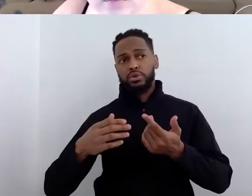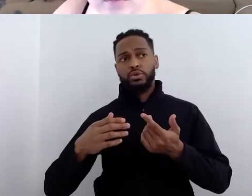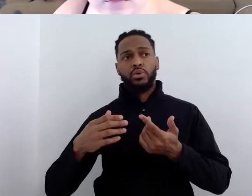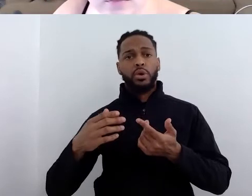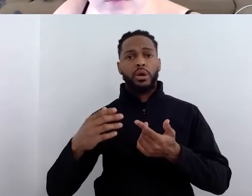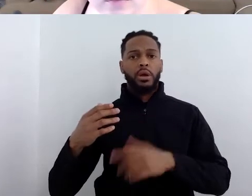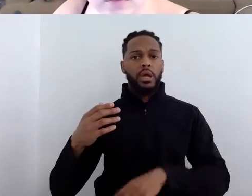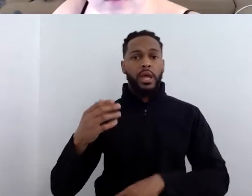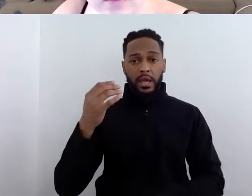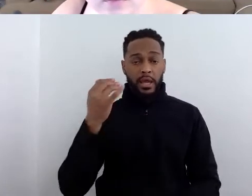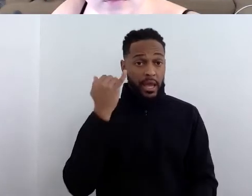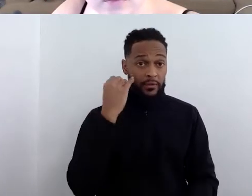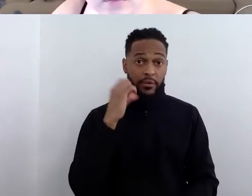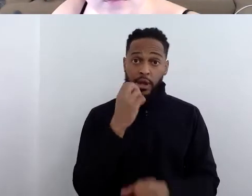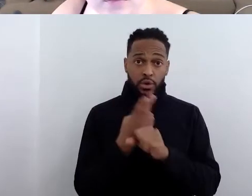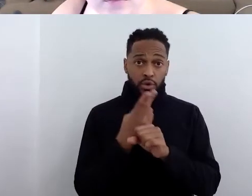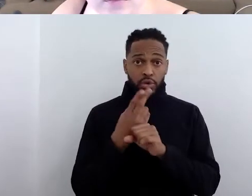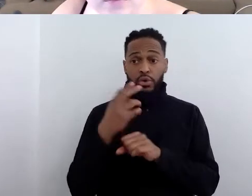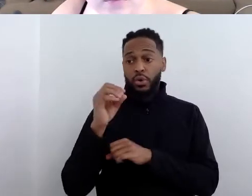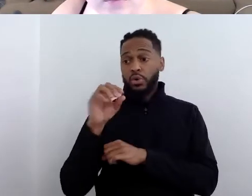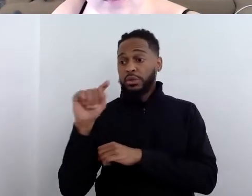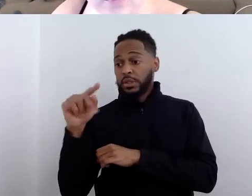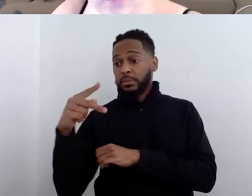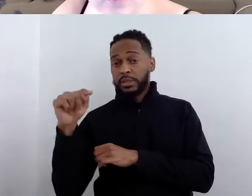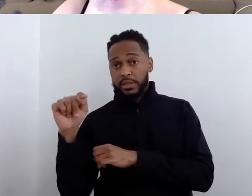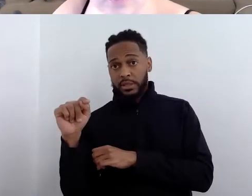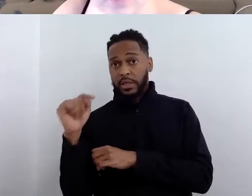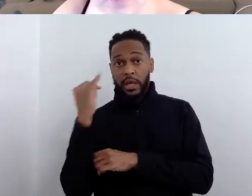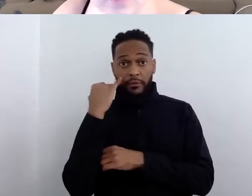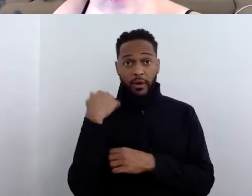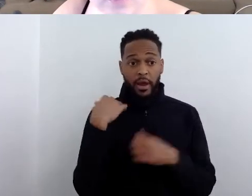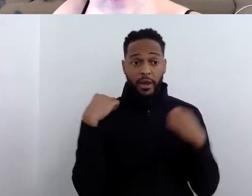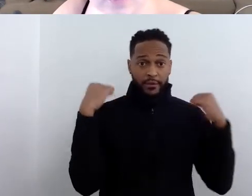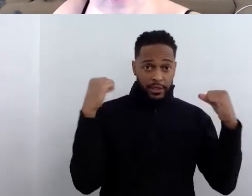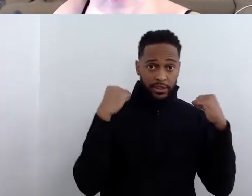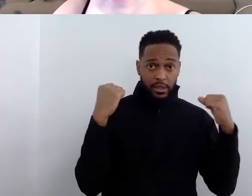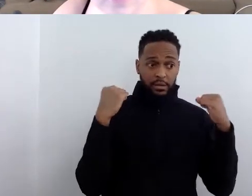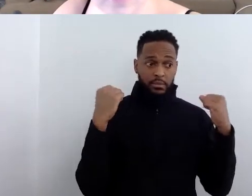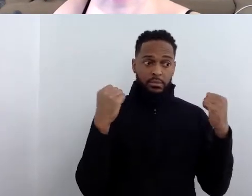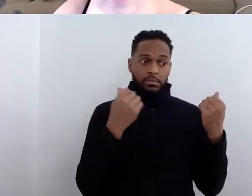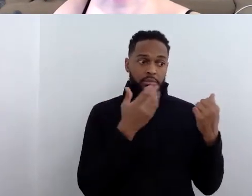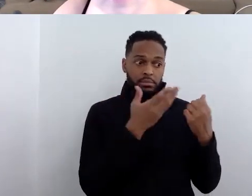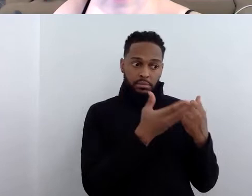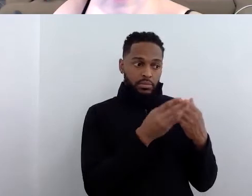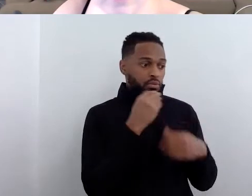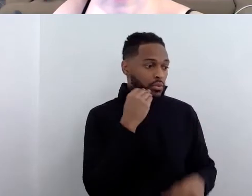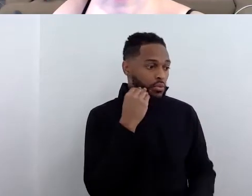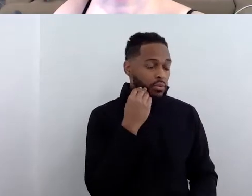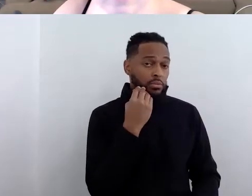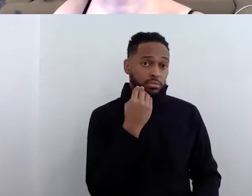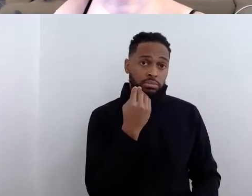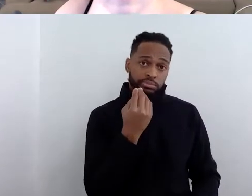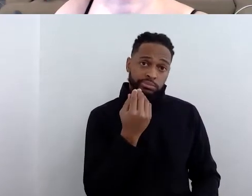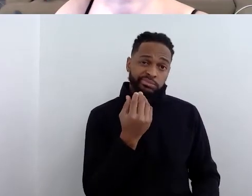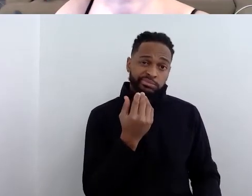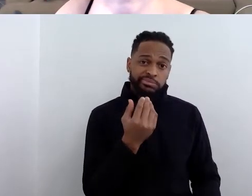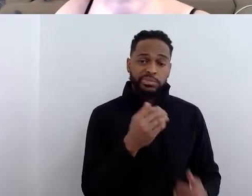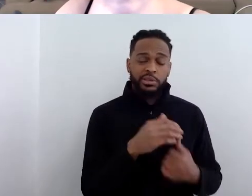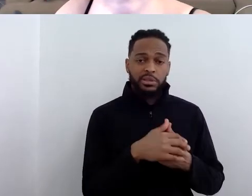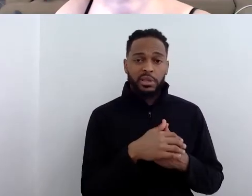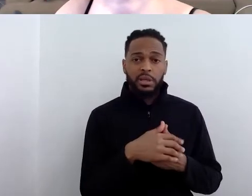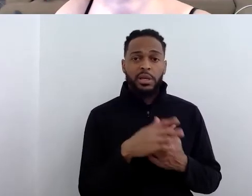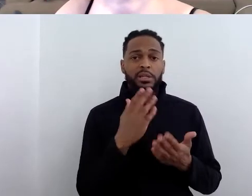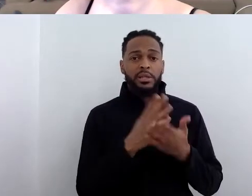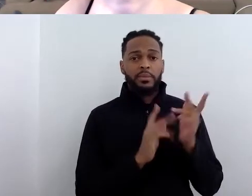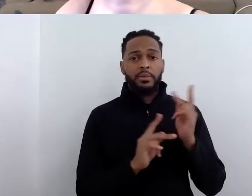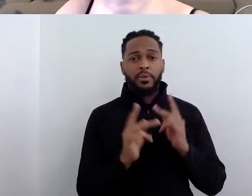you have one, you know, a lot of my patients, probably, I would say 8 or 9 out of 10 patients feel worse